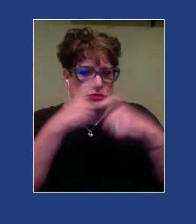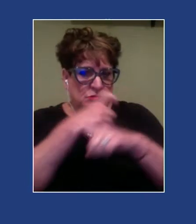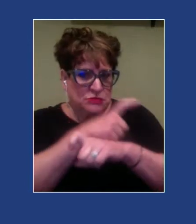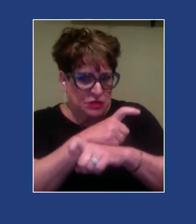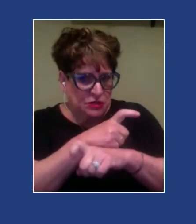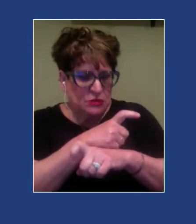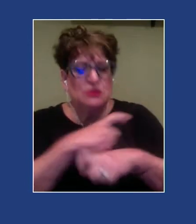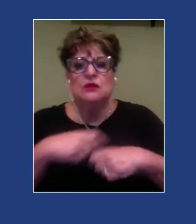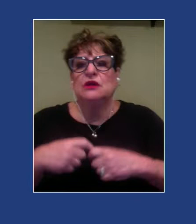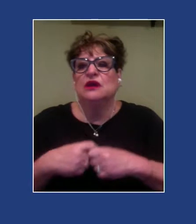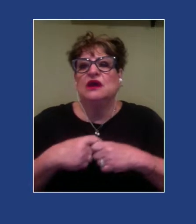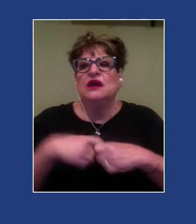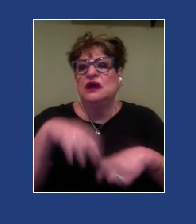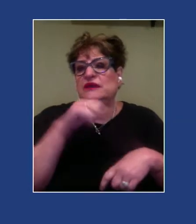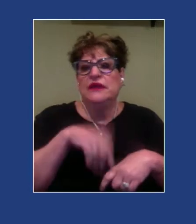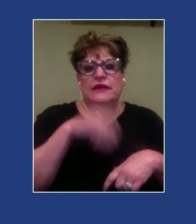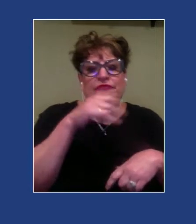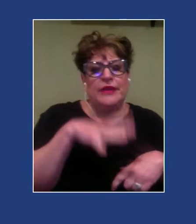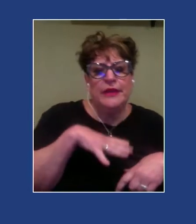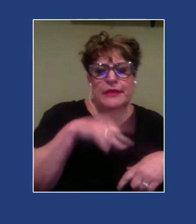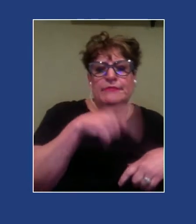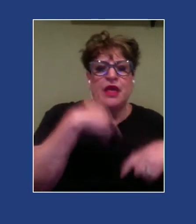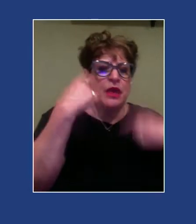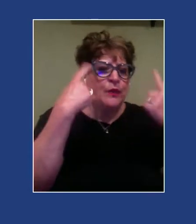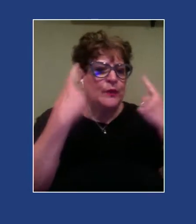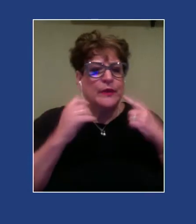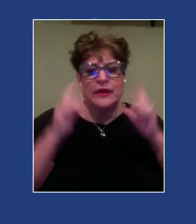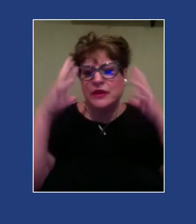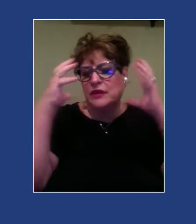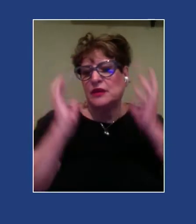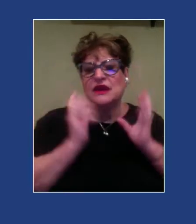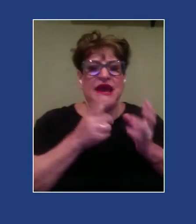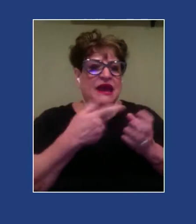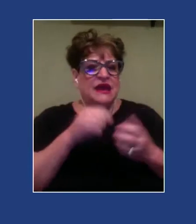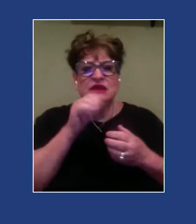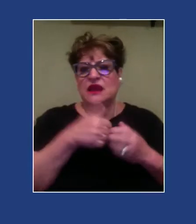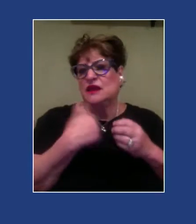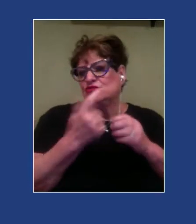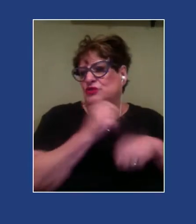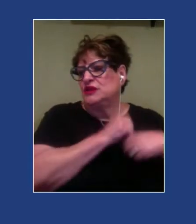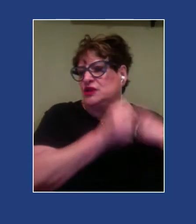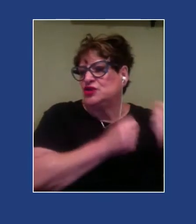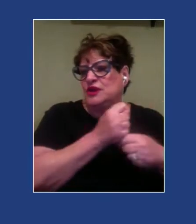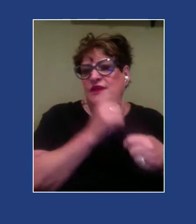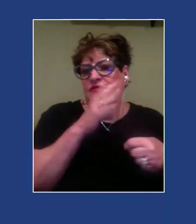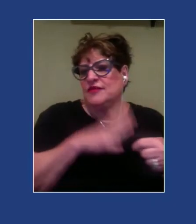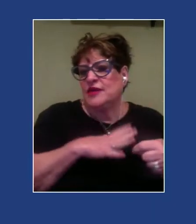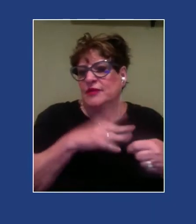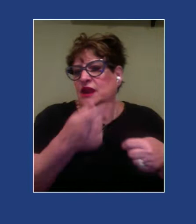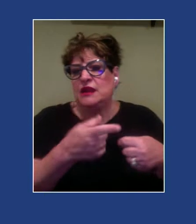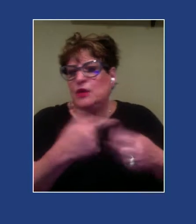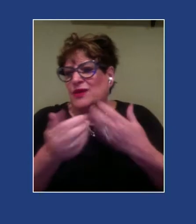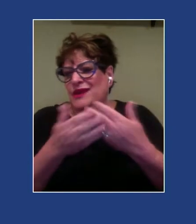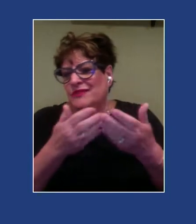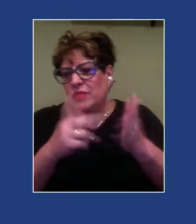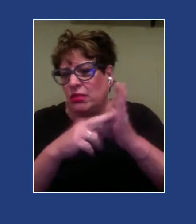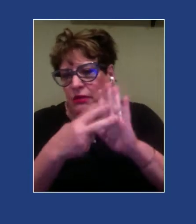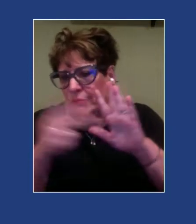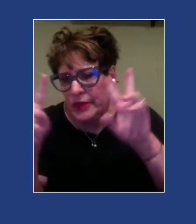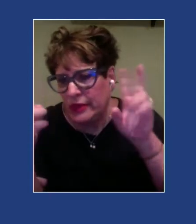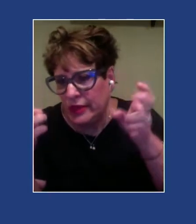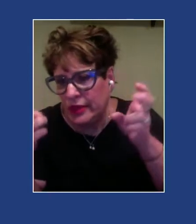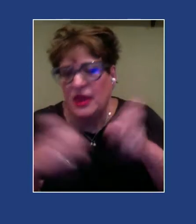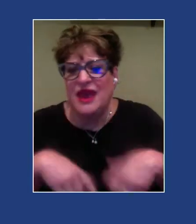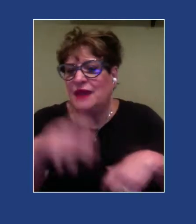assigned female sex at birth would want to or ought to express their gender in a traditionally feminine way, whatever that means. And it's not necessarily the case that people assigned